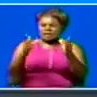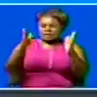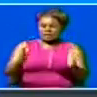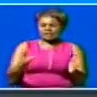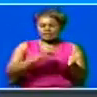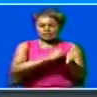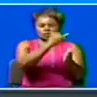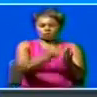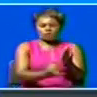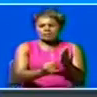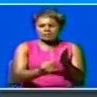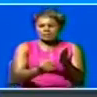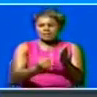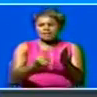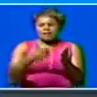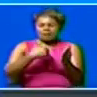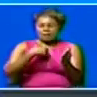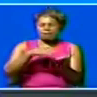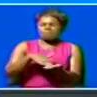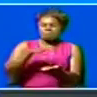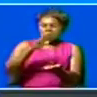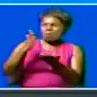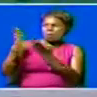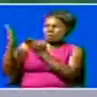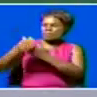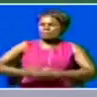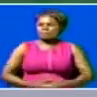Insurance in Juba, and tells us more.